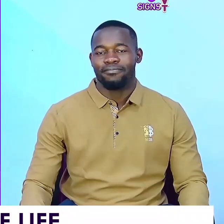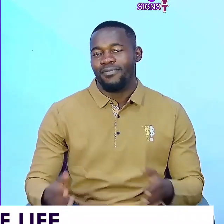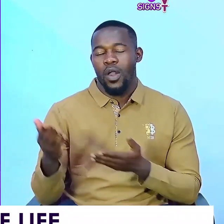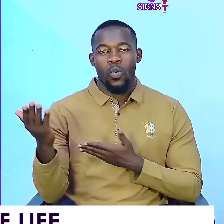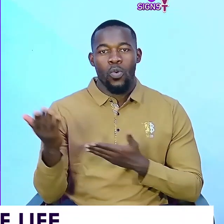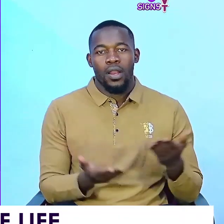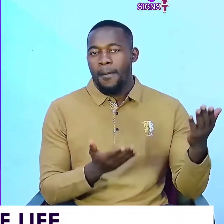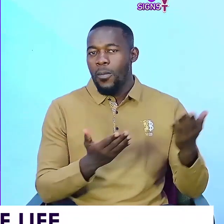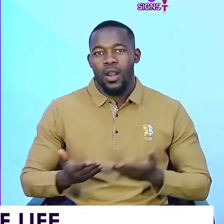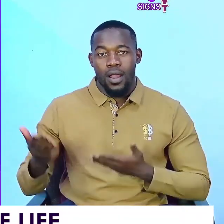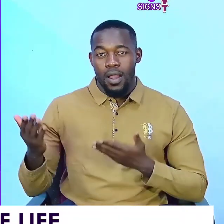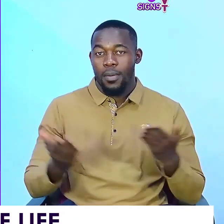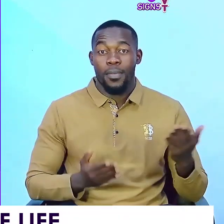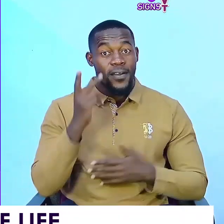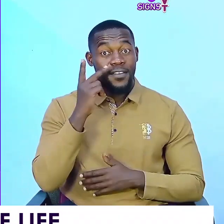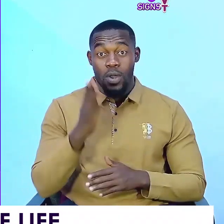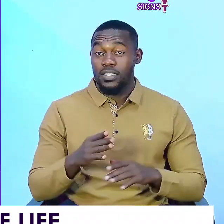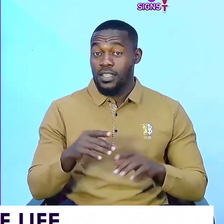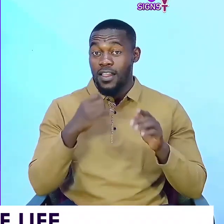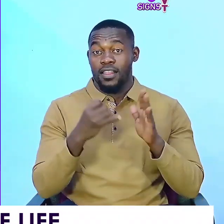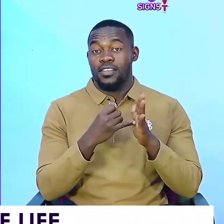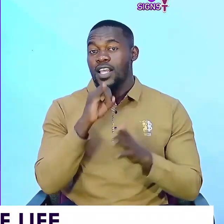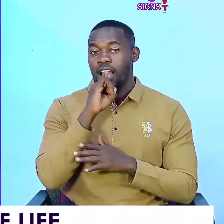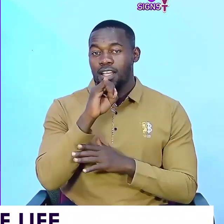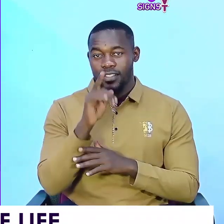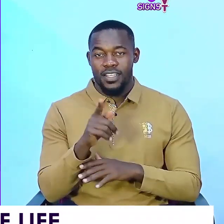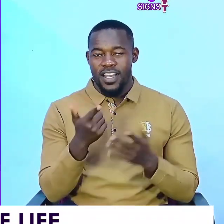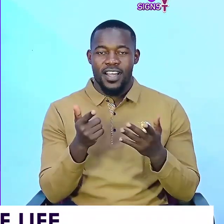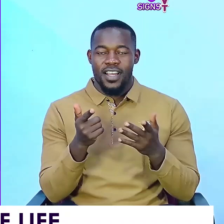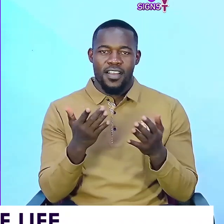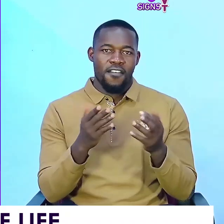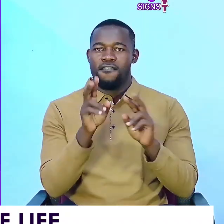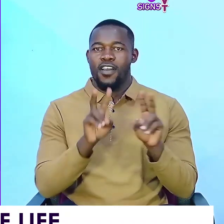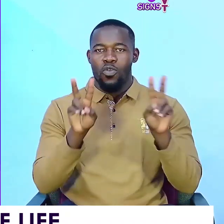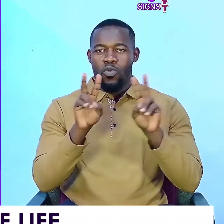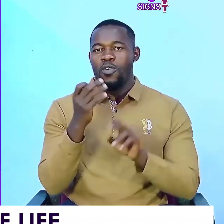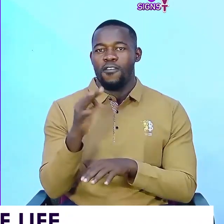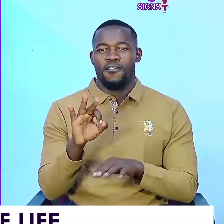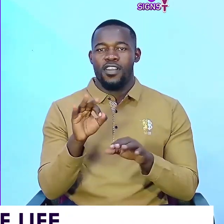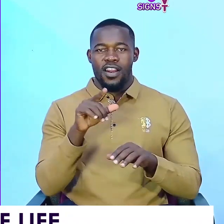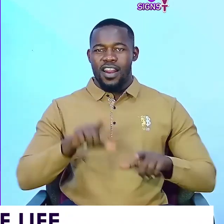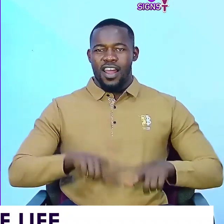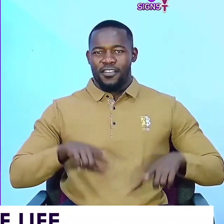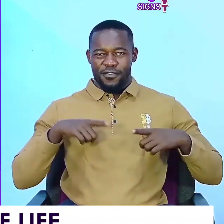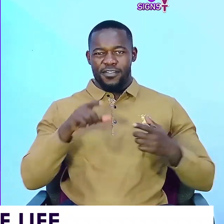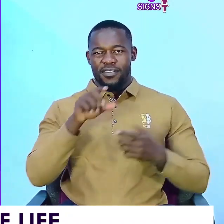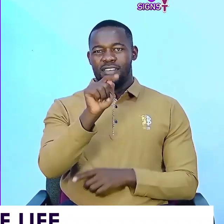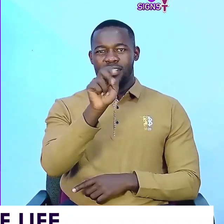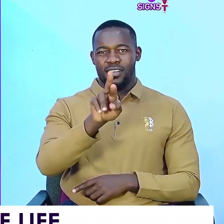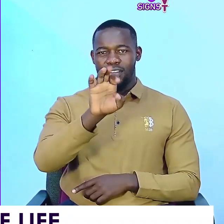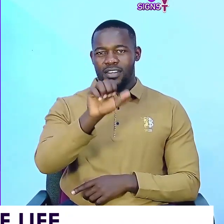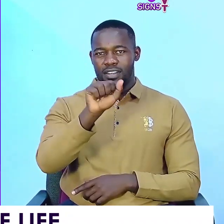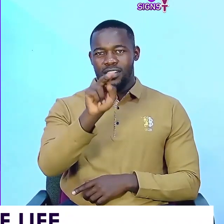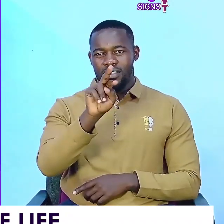Welcome, welcome, welcome, viewers. This is the Treasures of Life show, and my name is Jonas Simba.